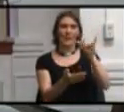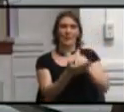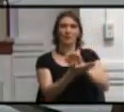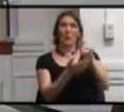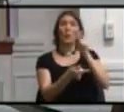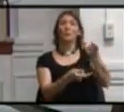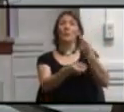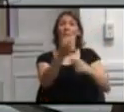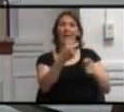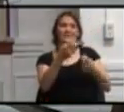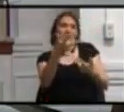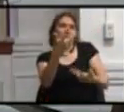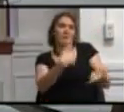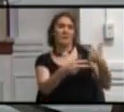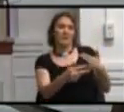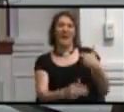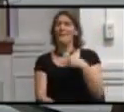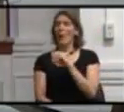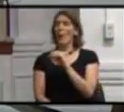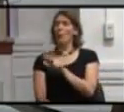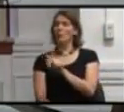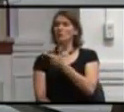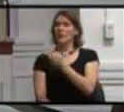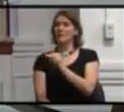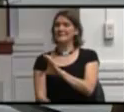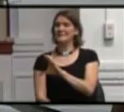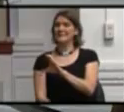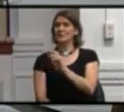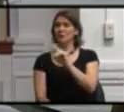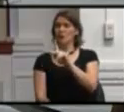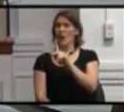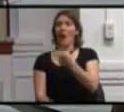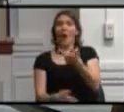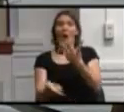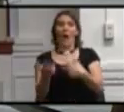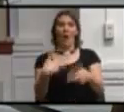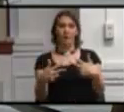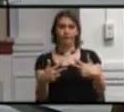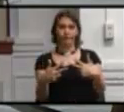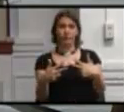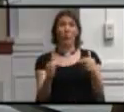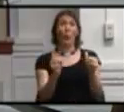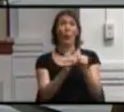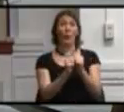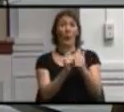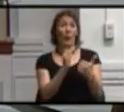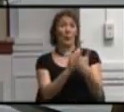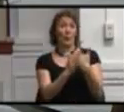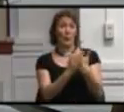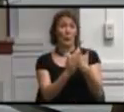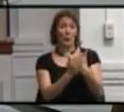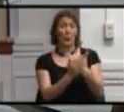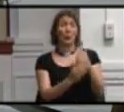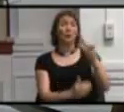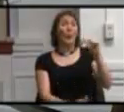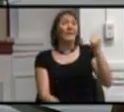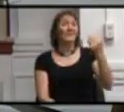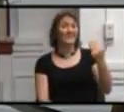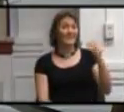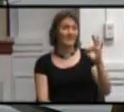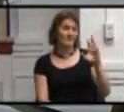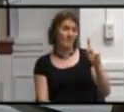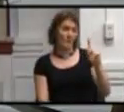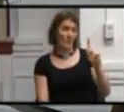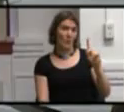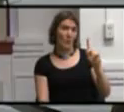replace our 2003 GMC pickup, and we'll replace that with a 2015